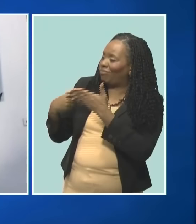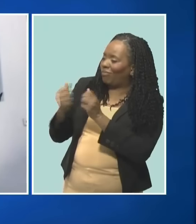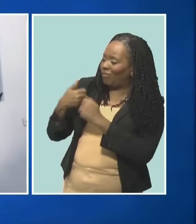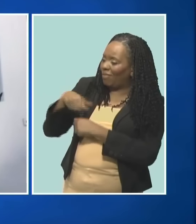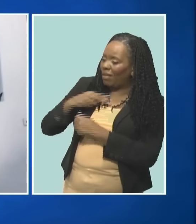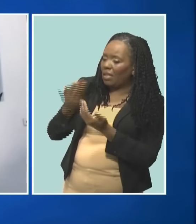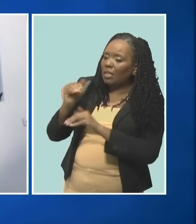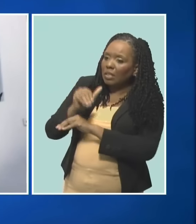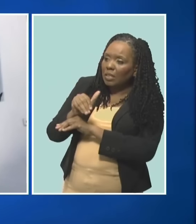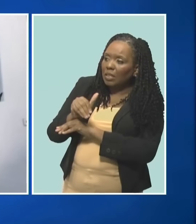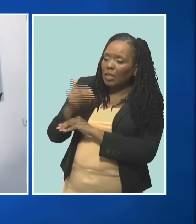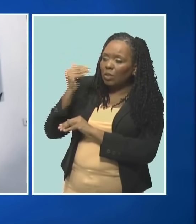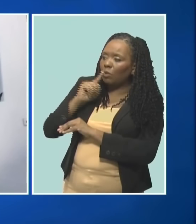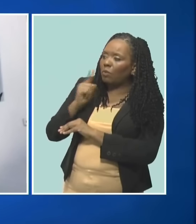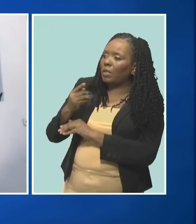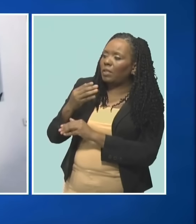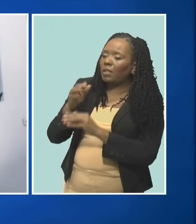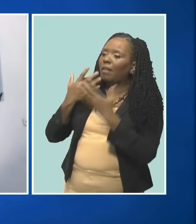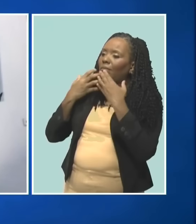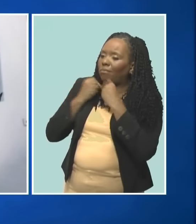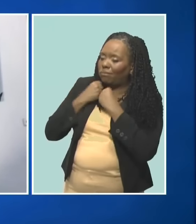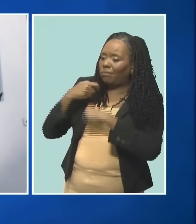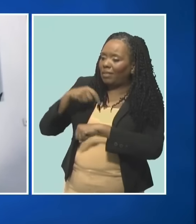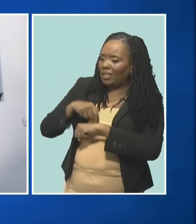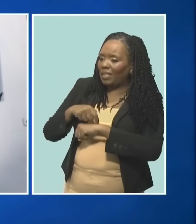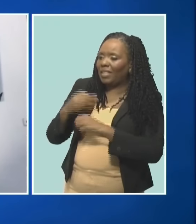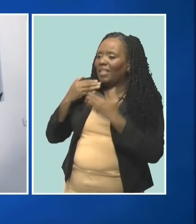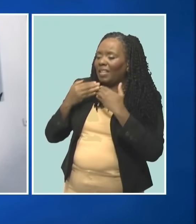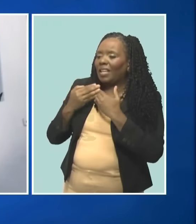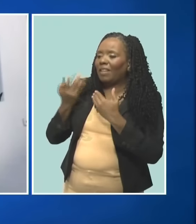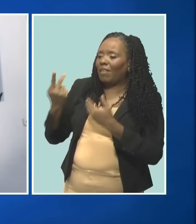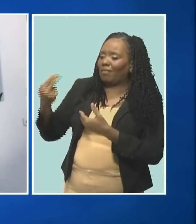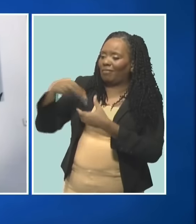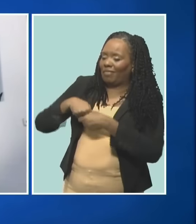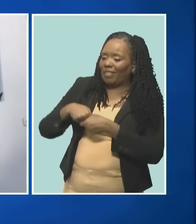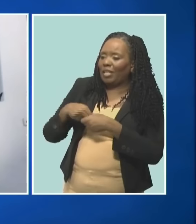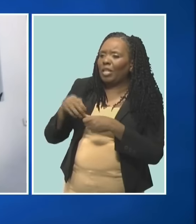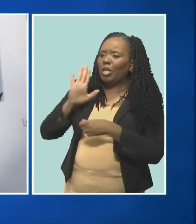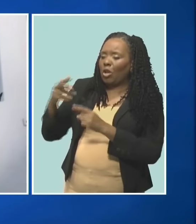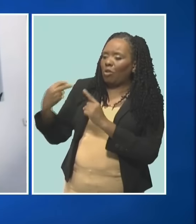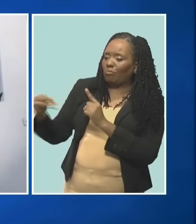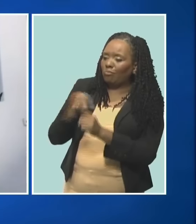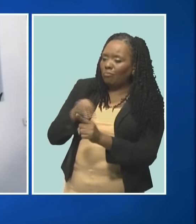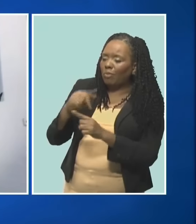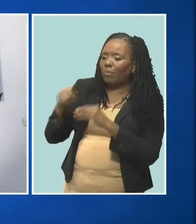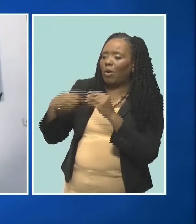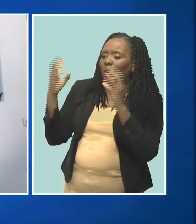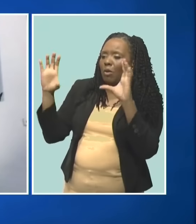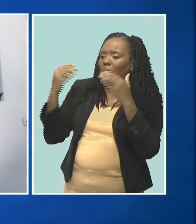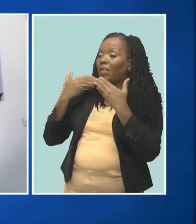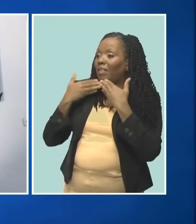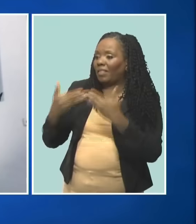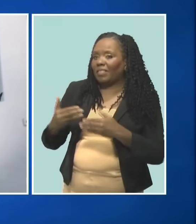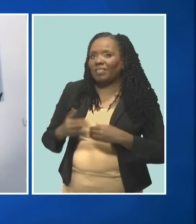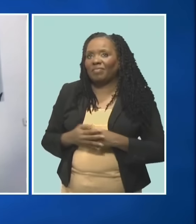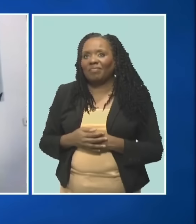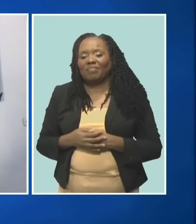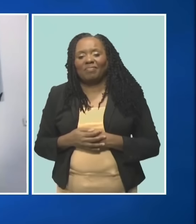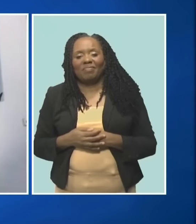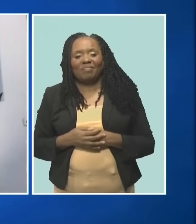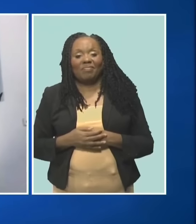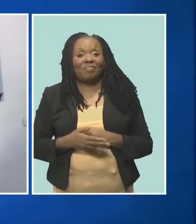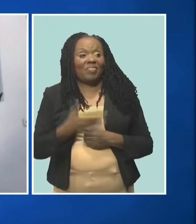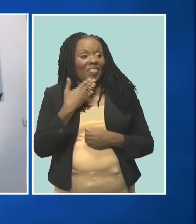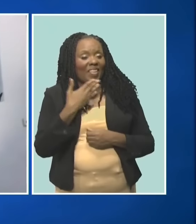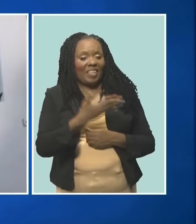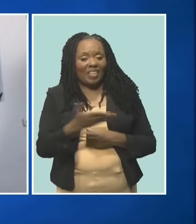this evening. We know it's valuable, and we really appreciate your coming in to give your perspective on the just concluded Cropover season. Thank you.